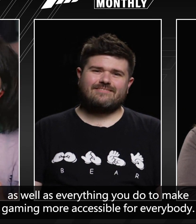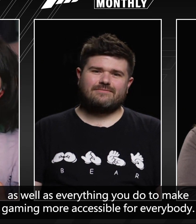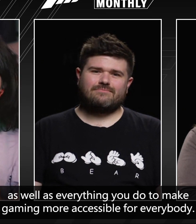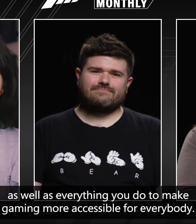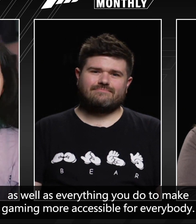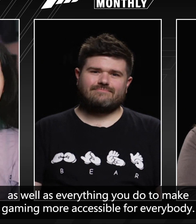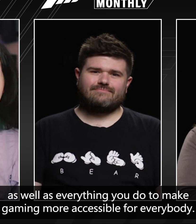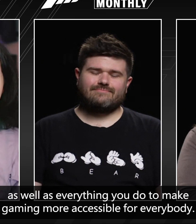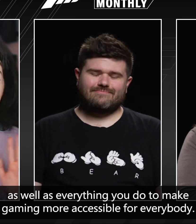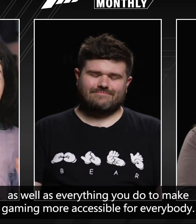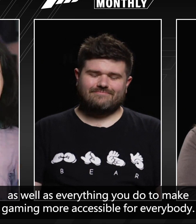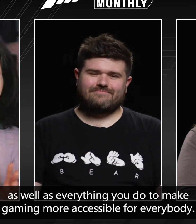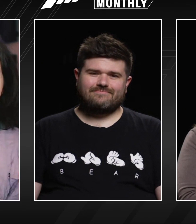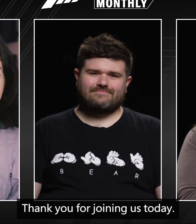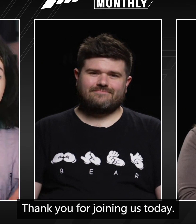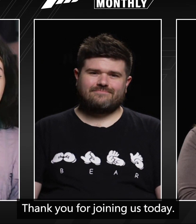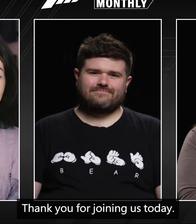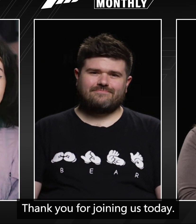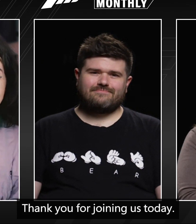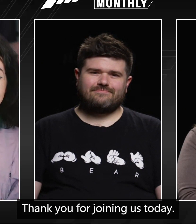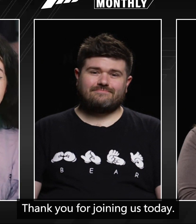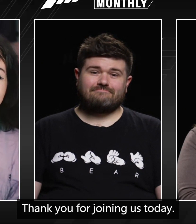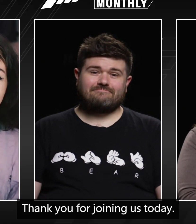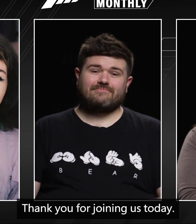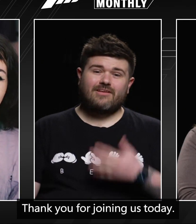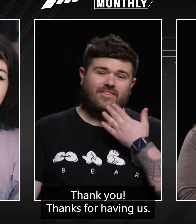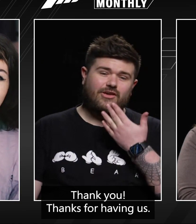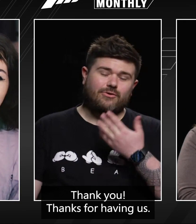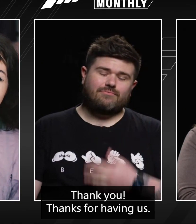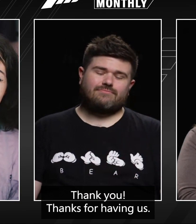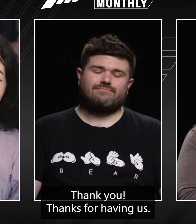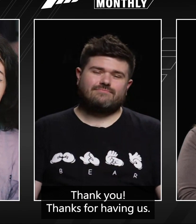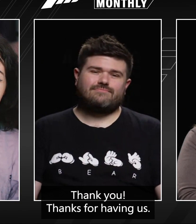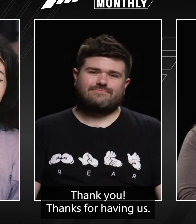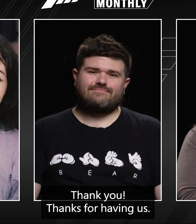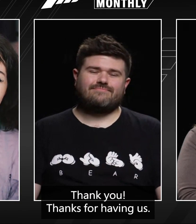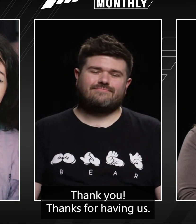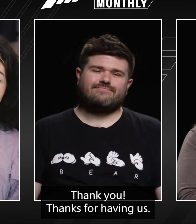gaming more accessible for everybody. Thank you for joining us today. Thank you. Thanks for having us.